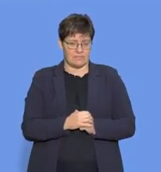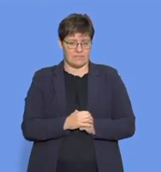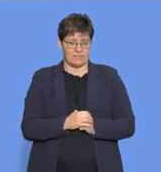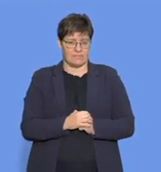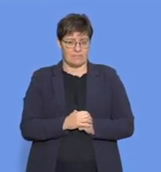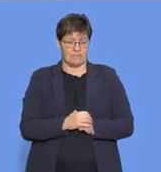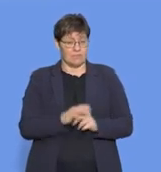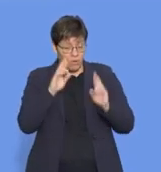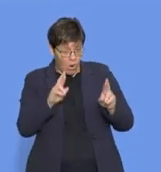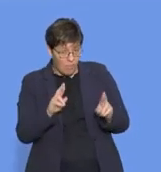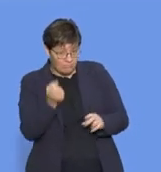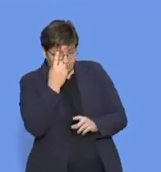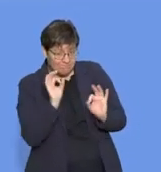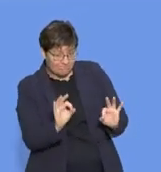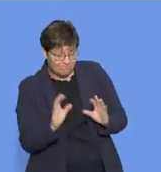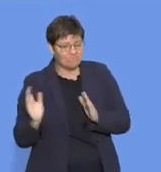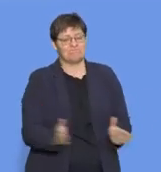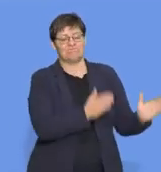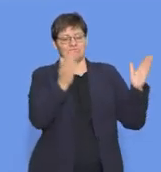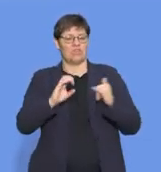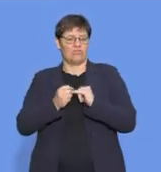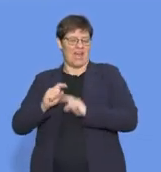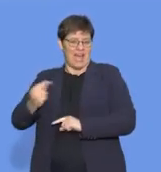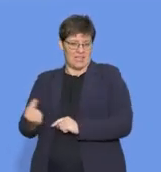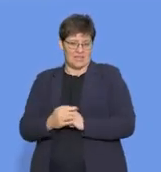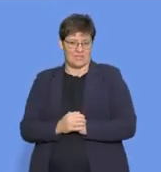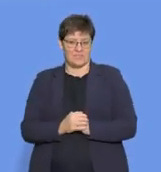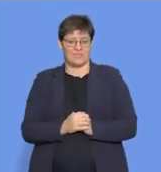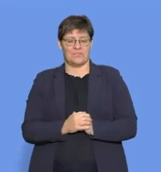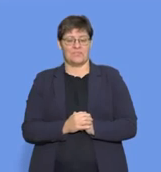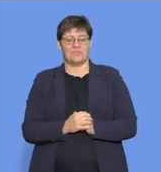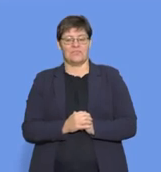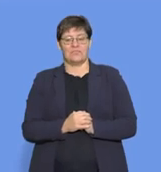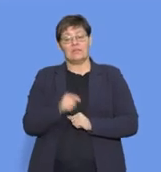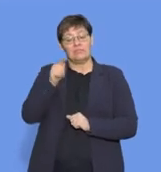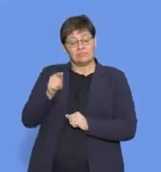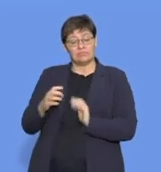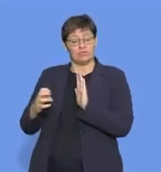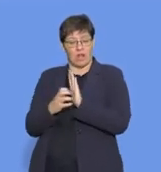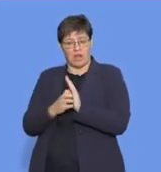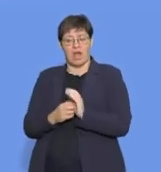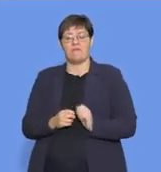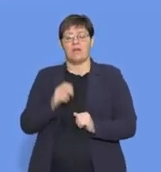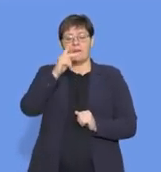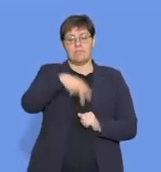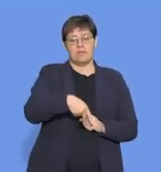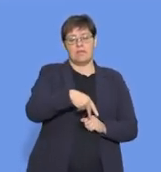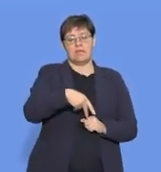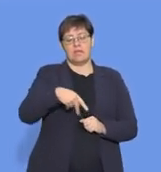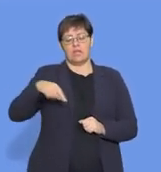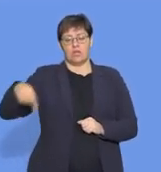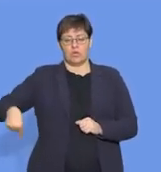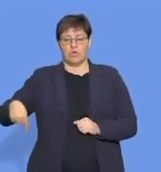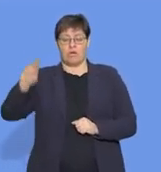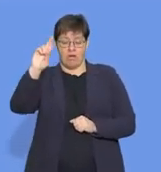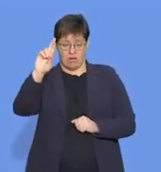Okay, I hope you guys managed with that one. Let's try another one quickly. Okay, in this triangle, we have PQR.